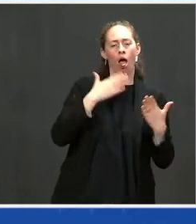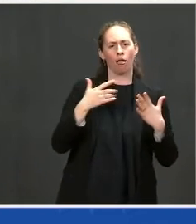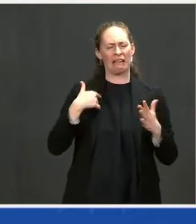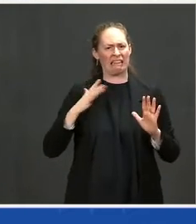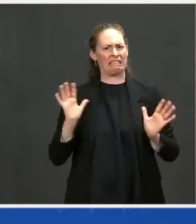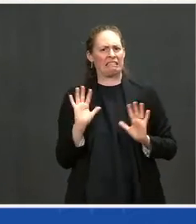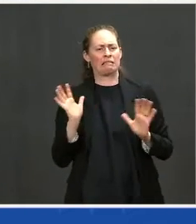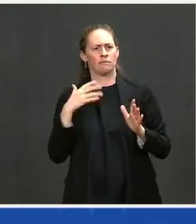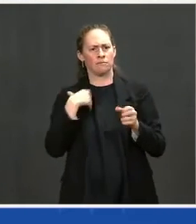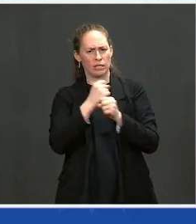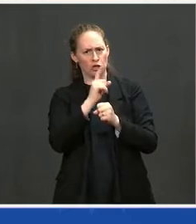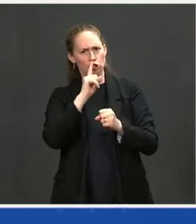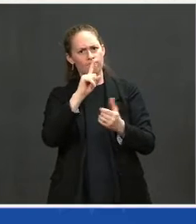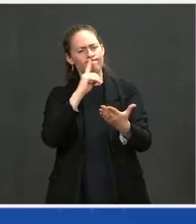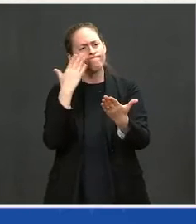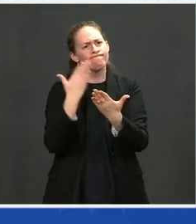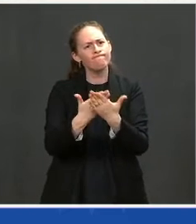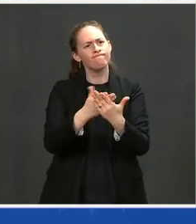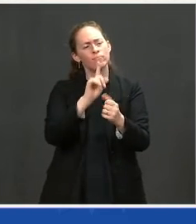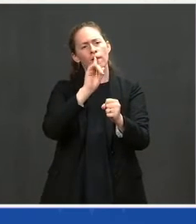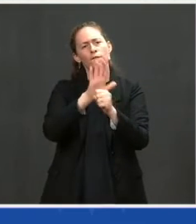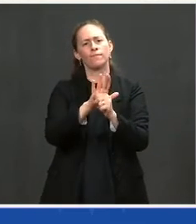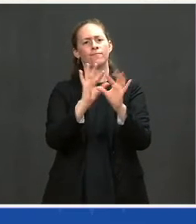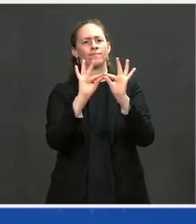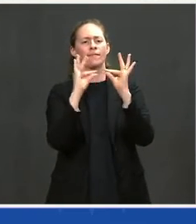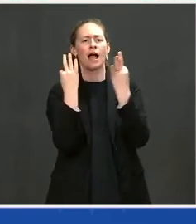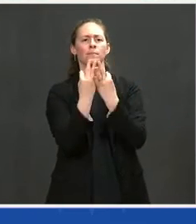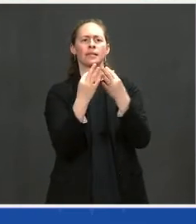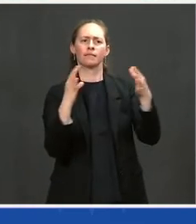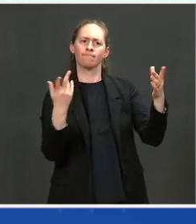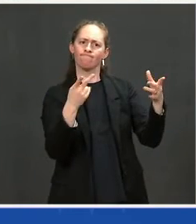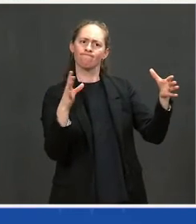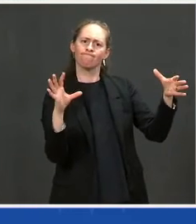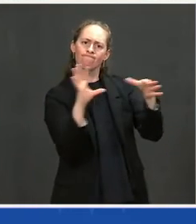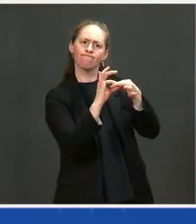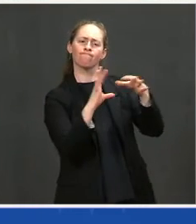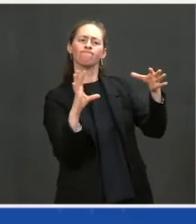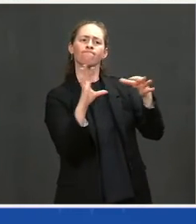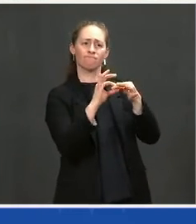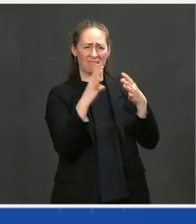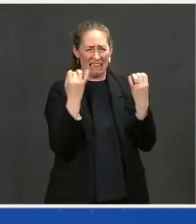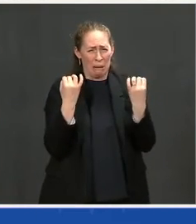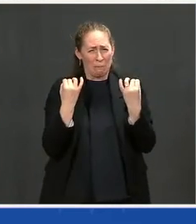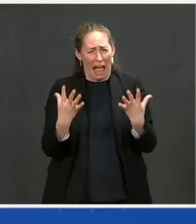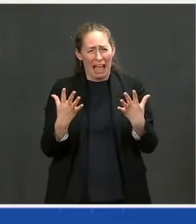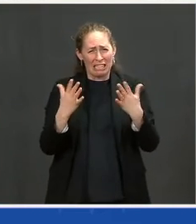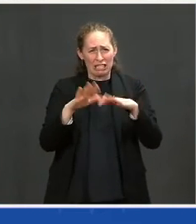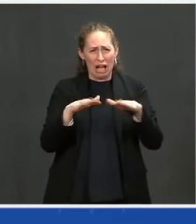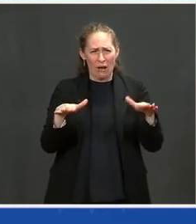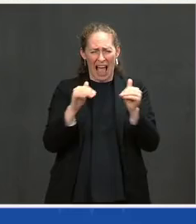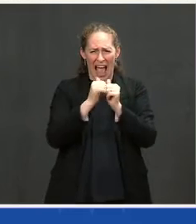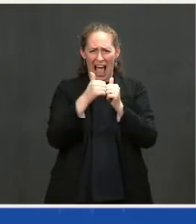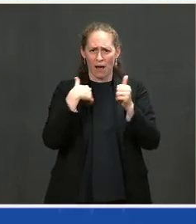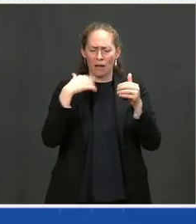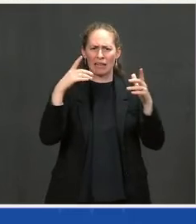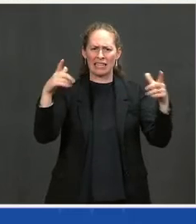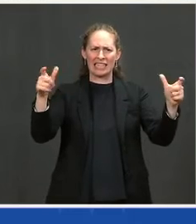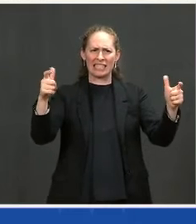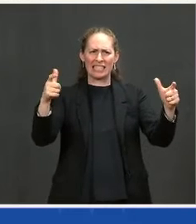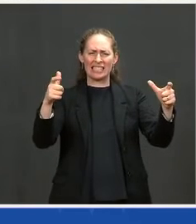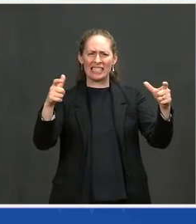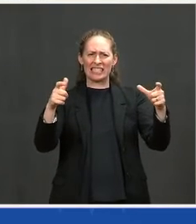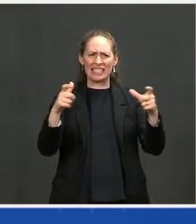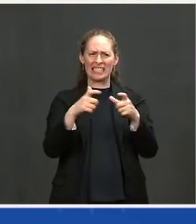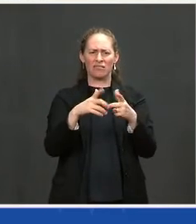to reduce child populations in circumstances that are not acceptable, like being held at a Border Patrol